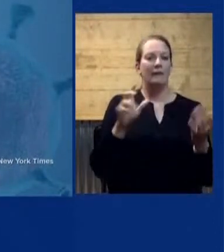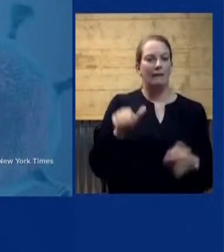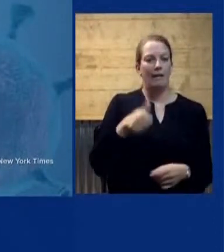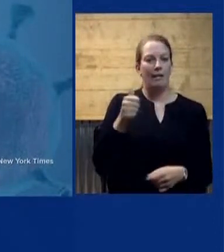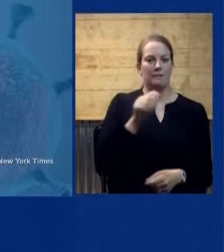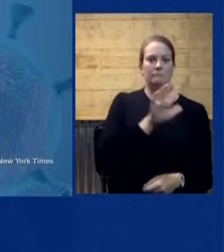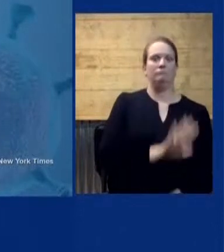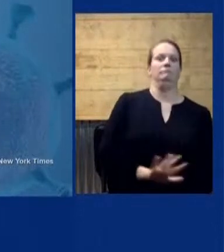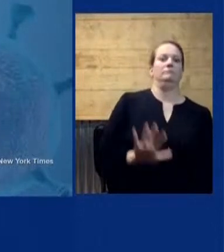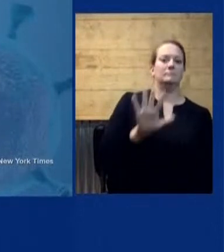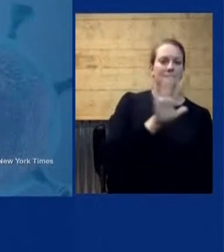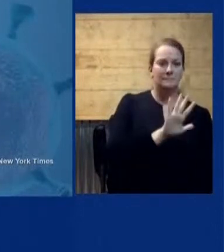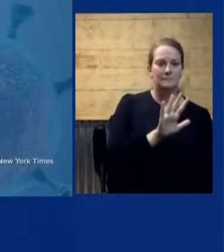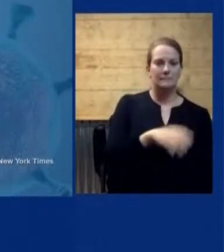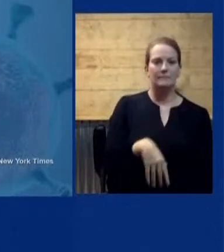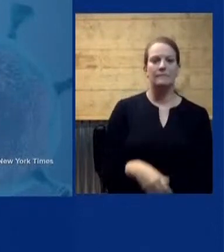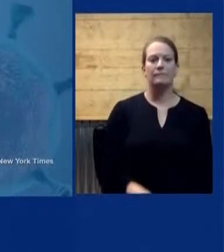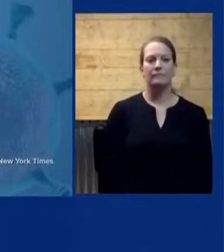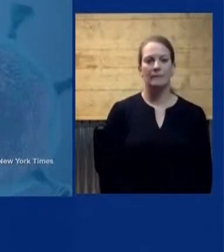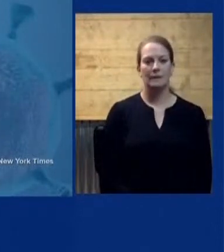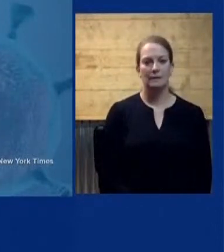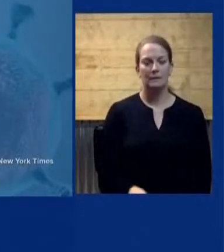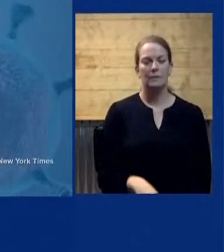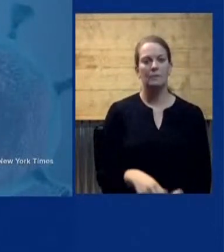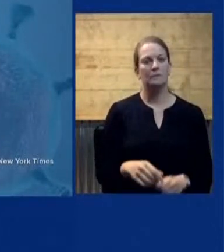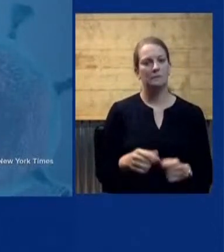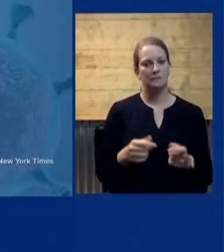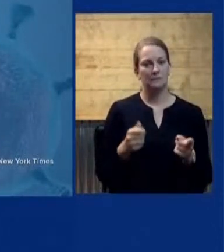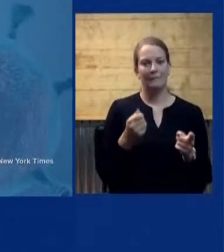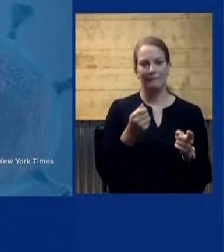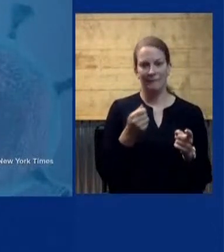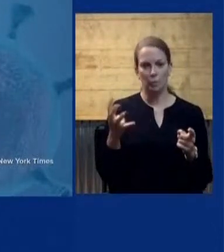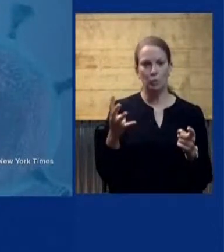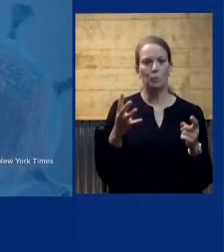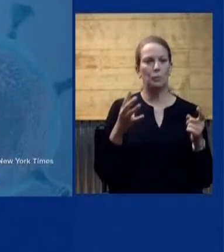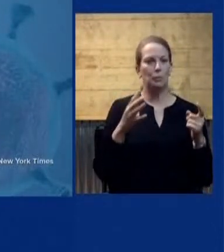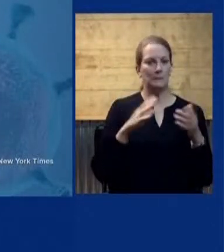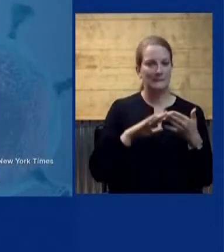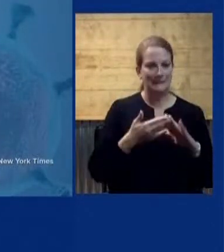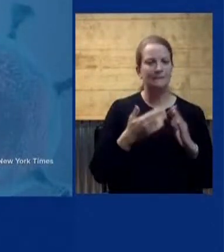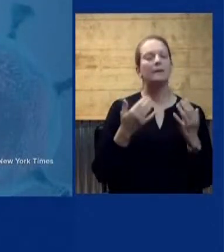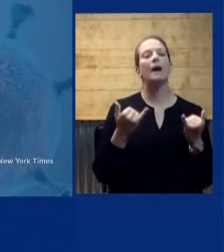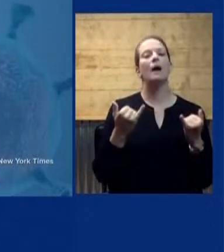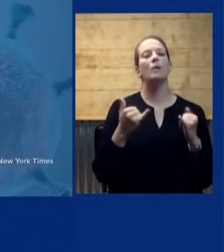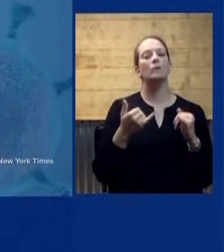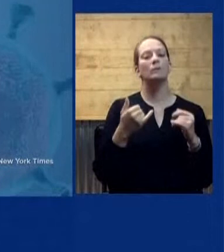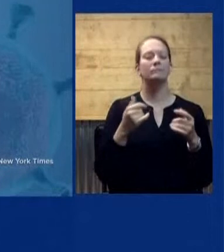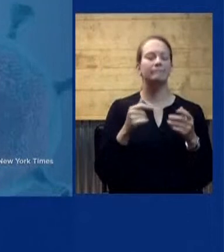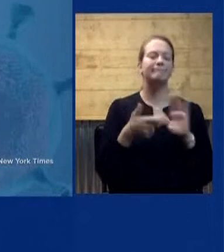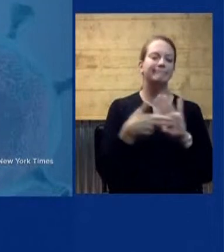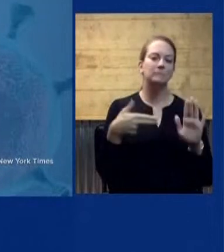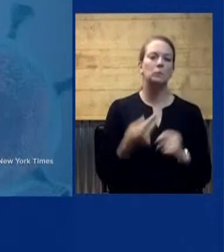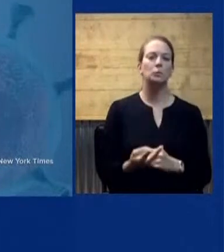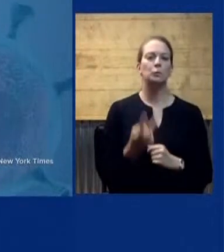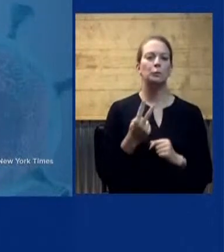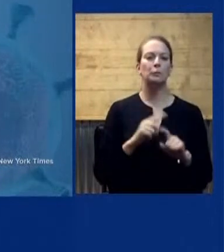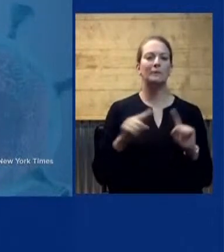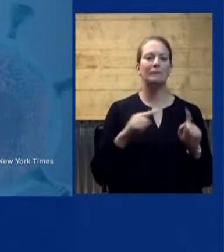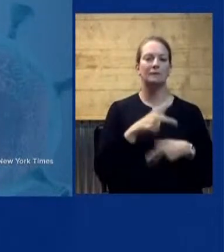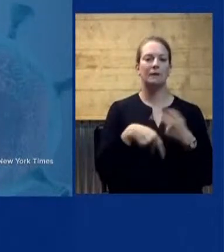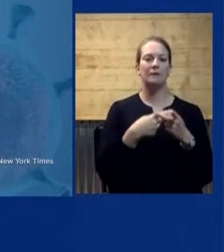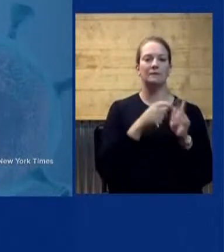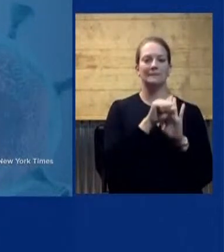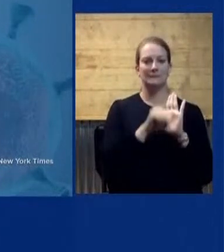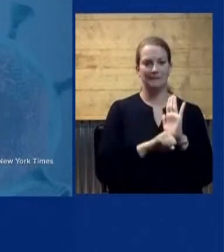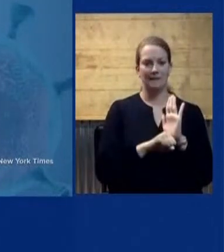cities, my father's speech. We now have tale of two different kinds of states. 36 states are seeing